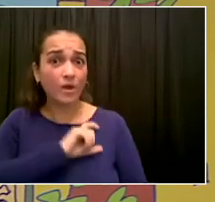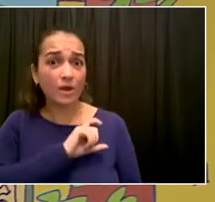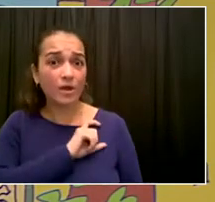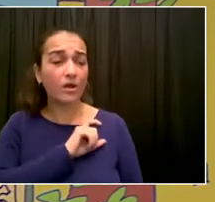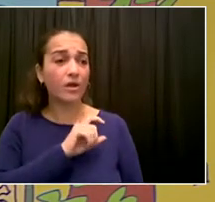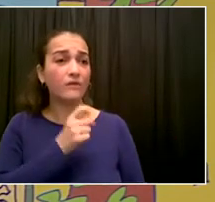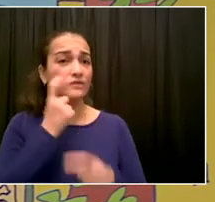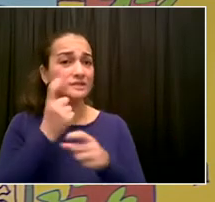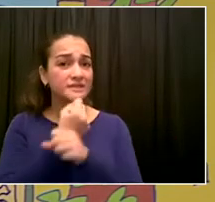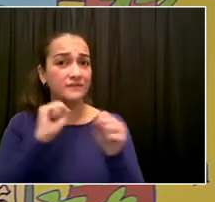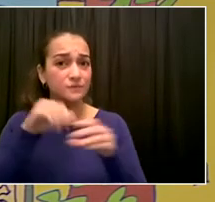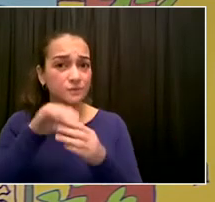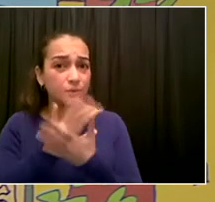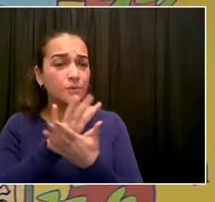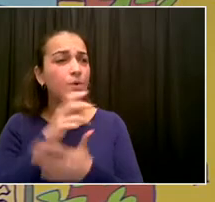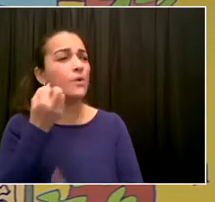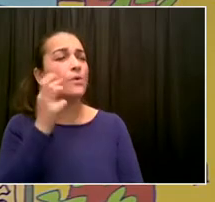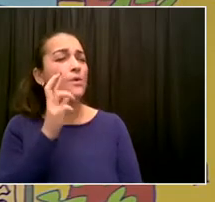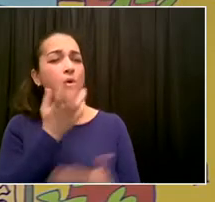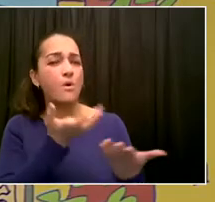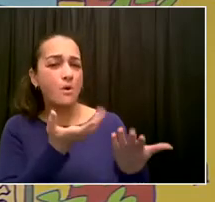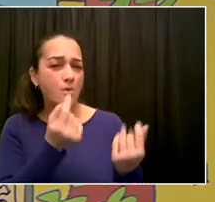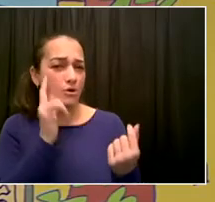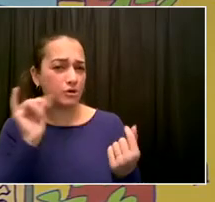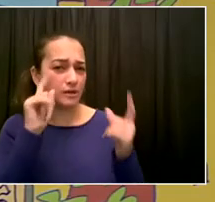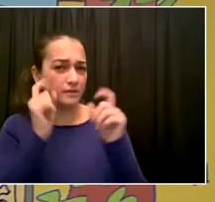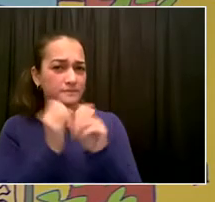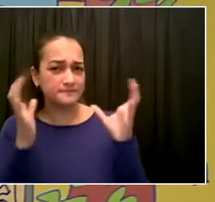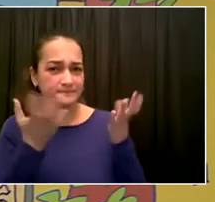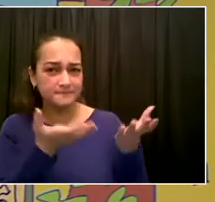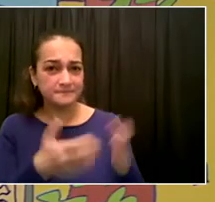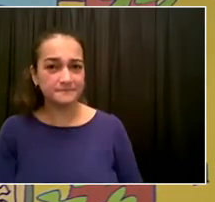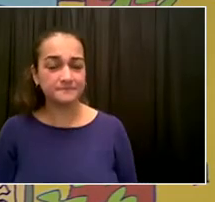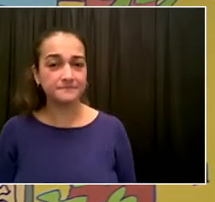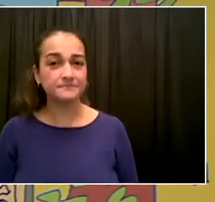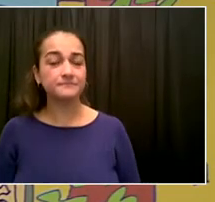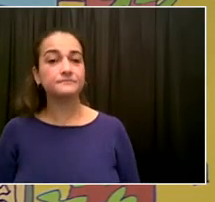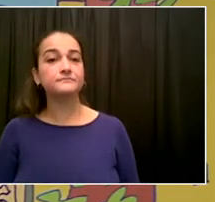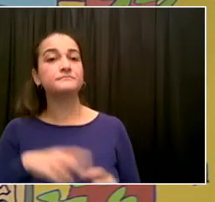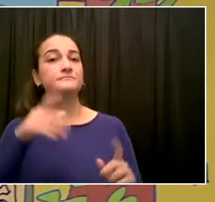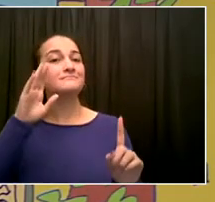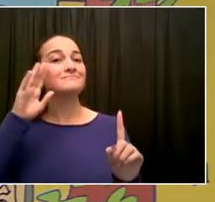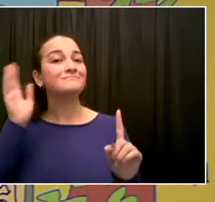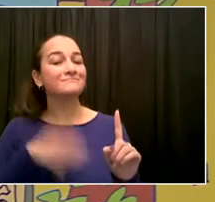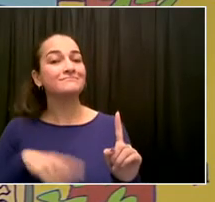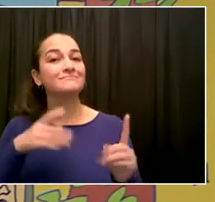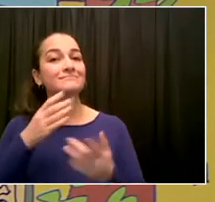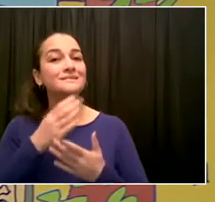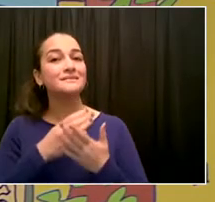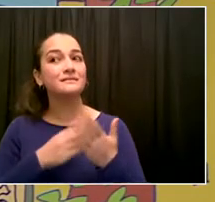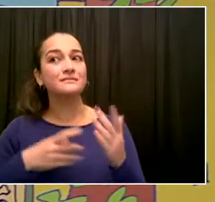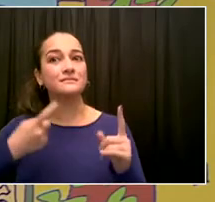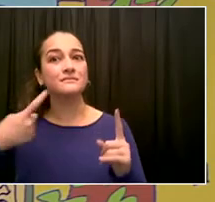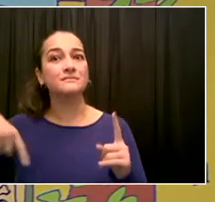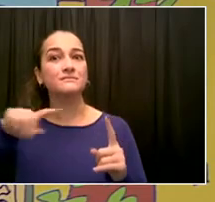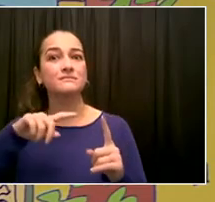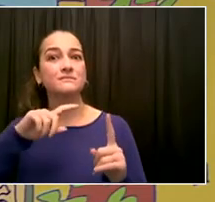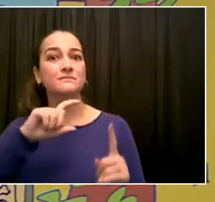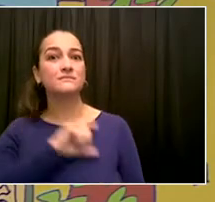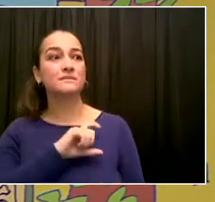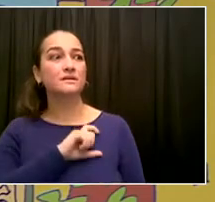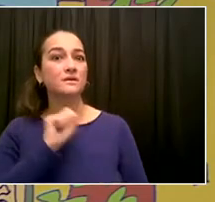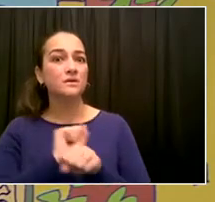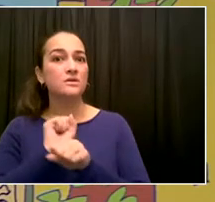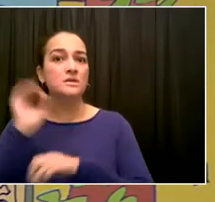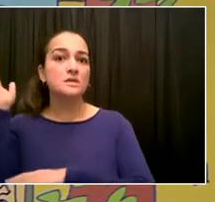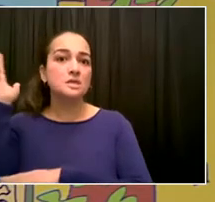working longer shifts. I know that sometimes scanning can slow down the entry to a building, resulting in long lines. So just kind of trying to get a sense of whether